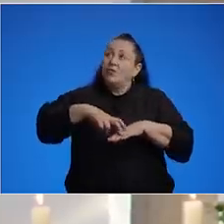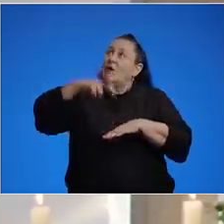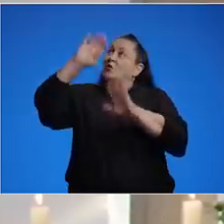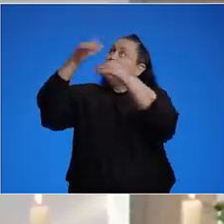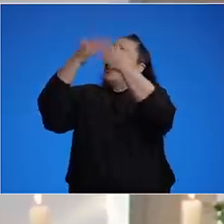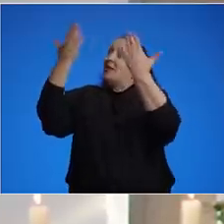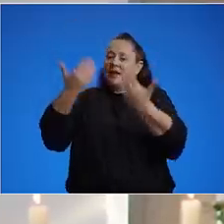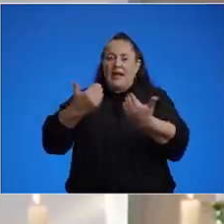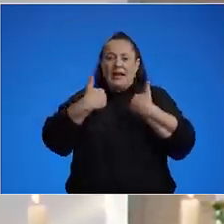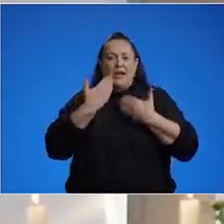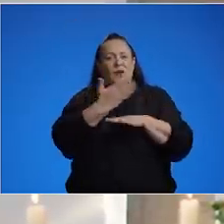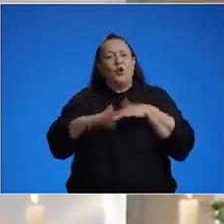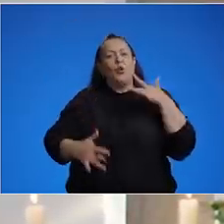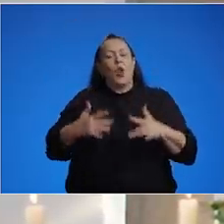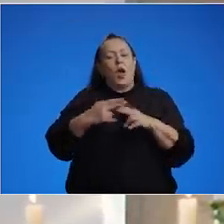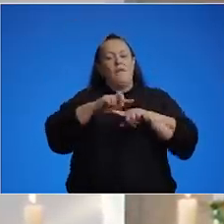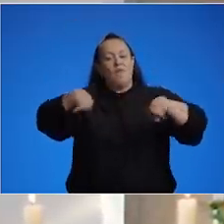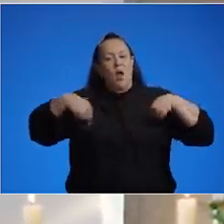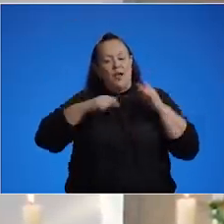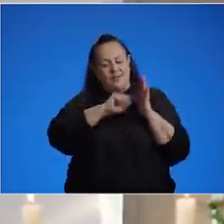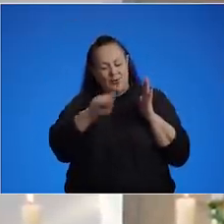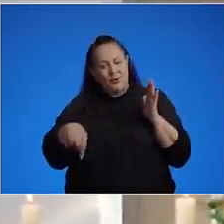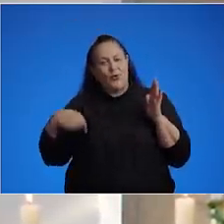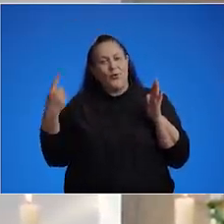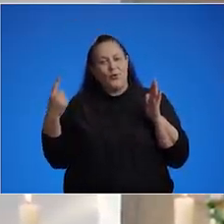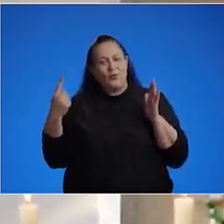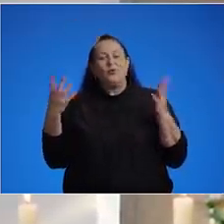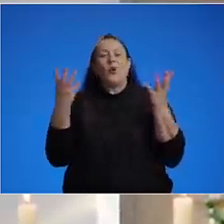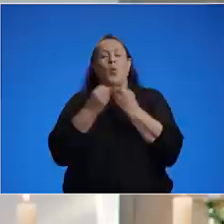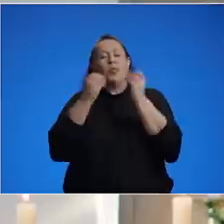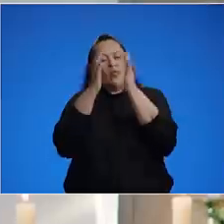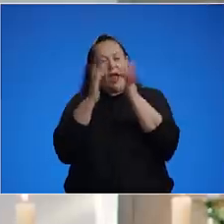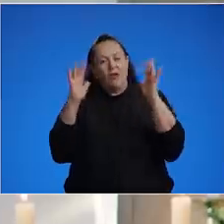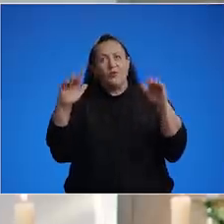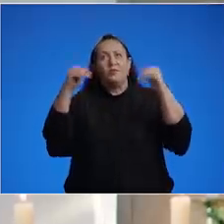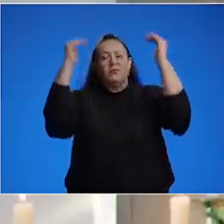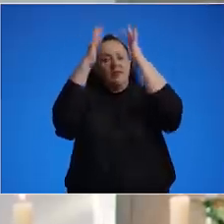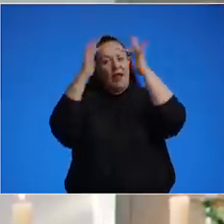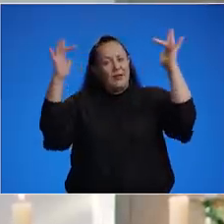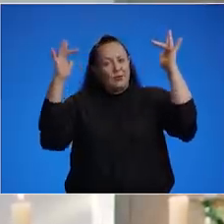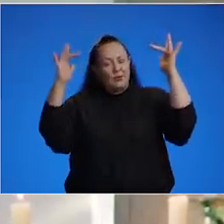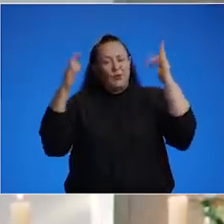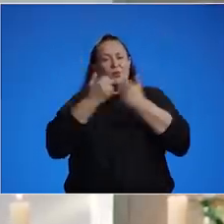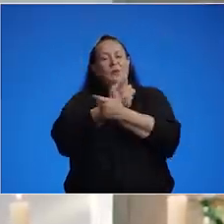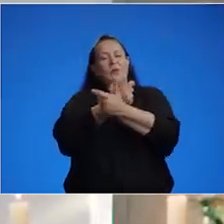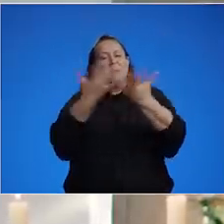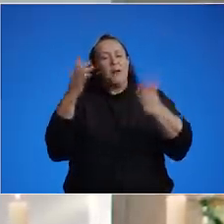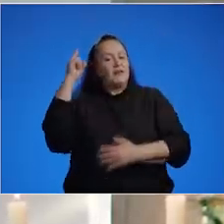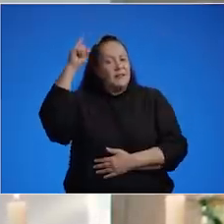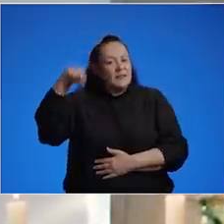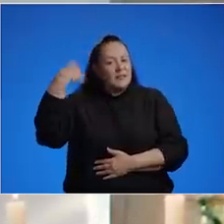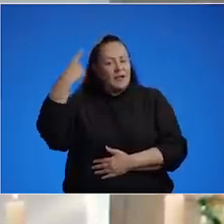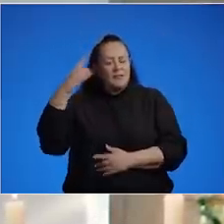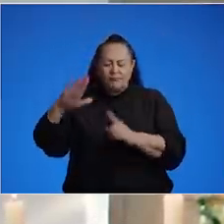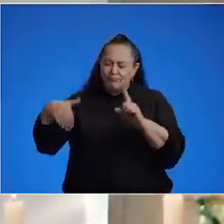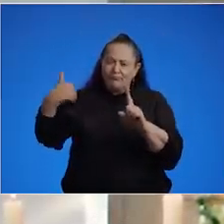the dead, He gave us life eternal. And so with angels and archangels, With thrones and dominions,